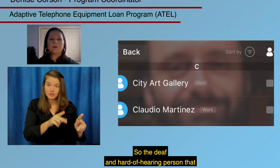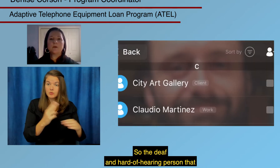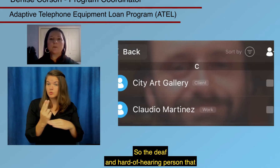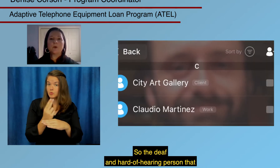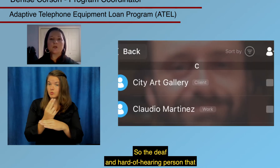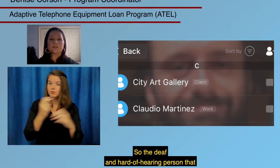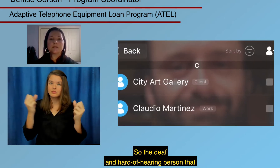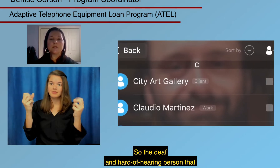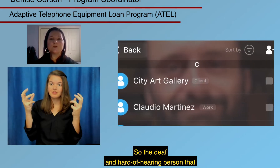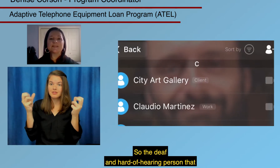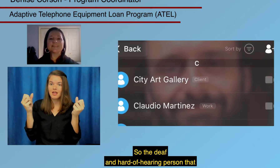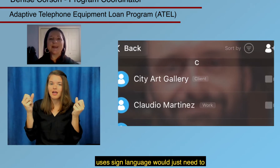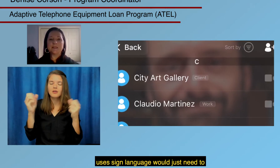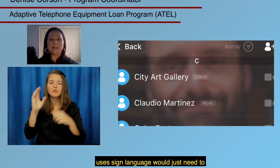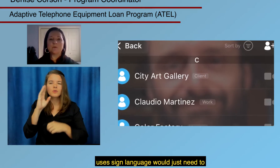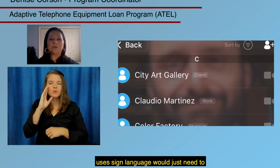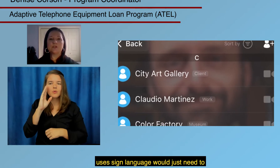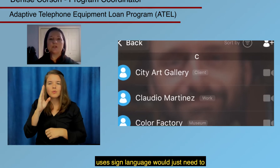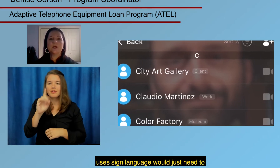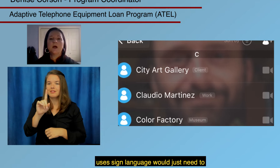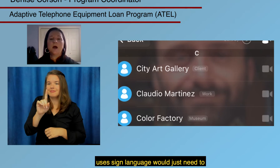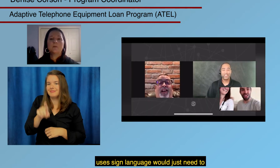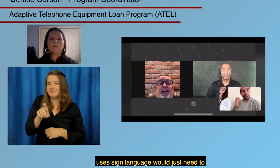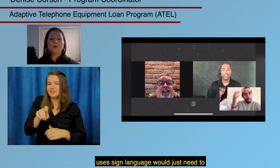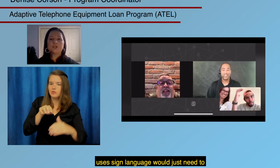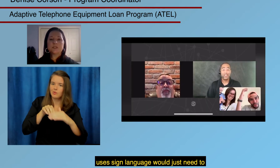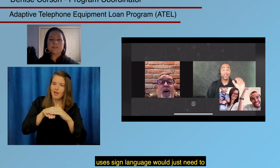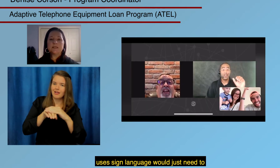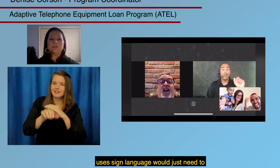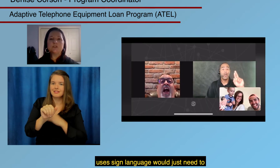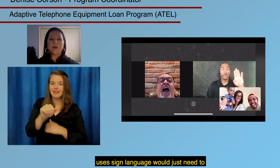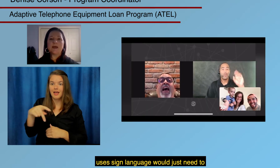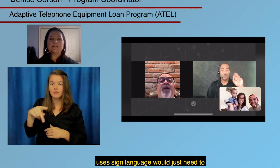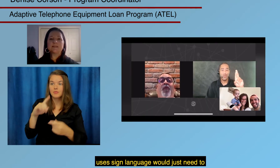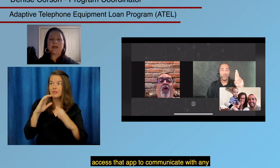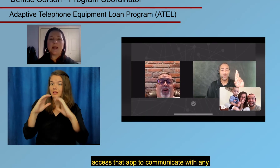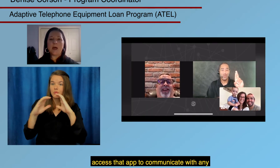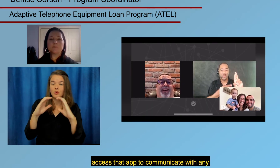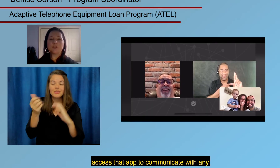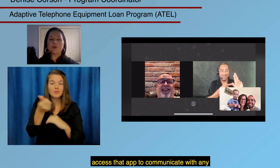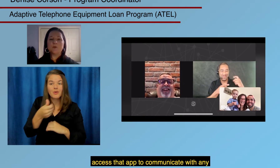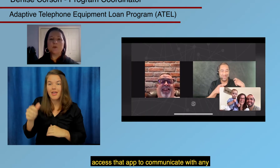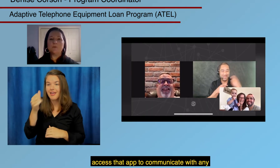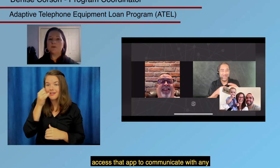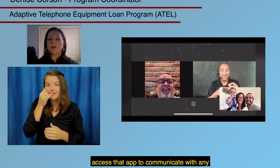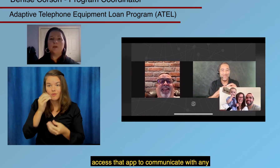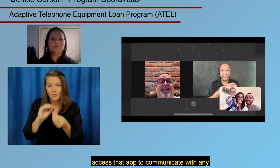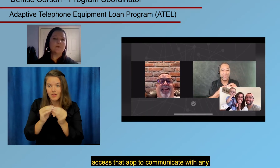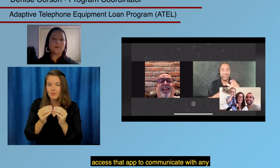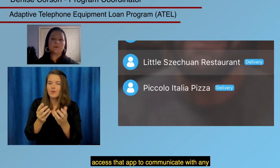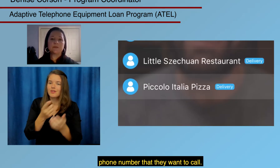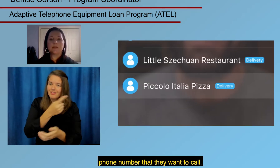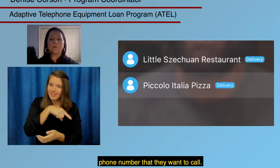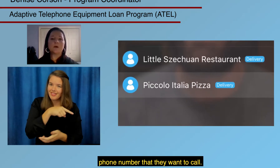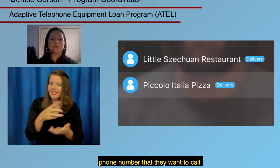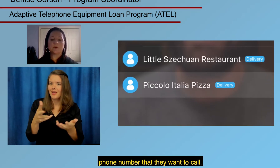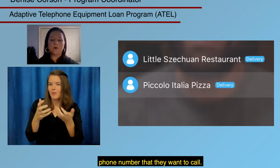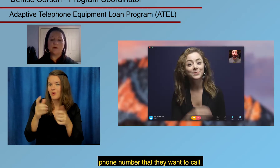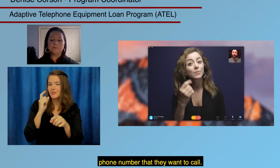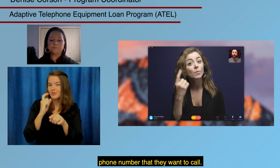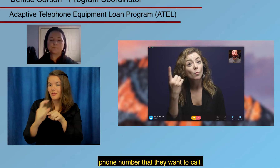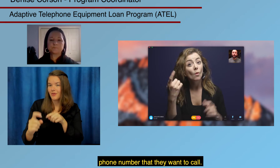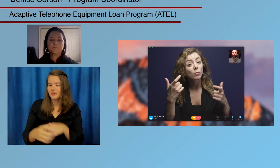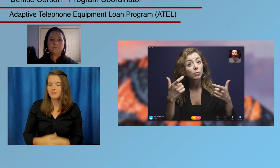hard of hearing person that uses sign language would just need to access that app to communicate with any phone number that they